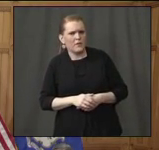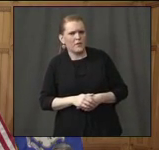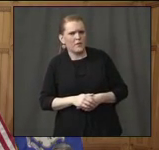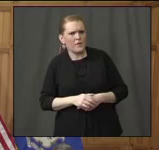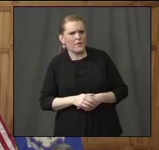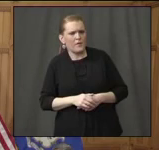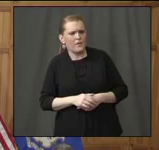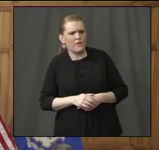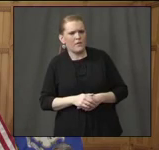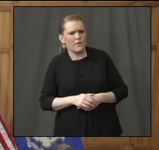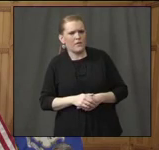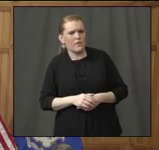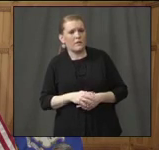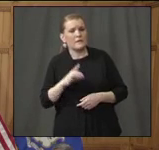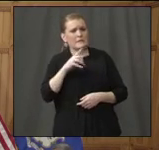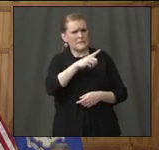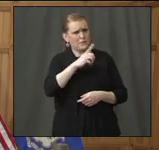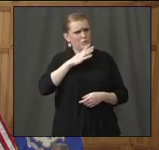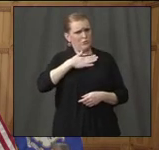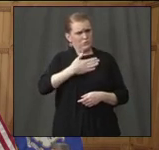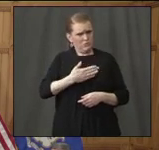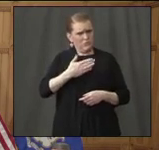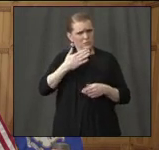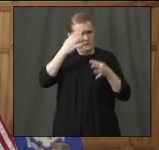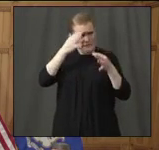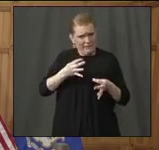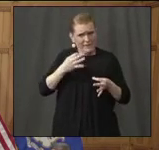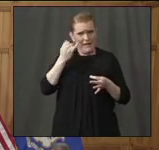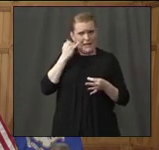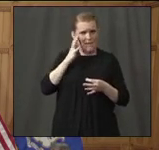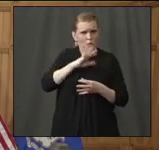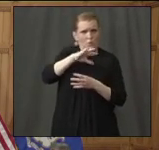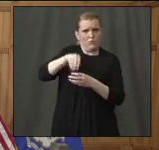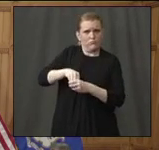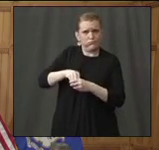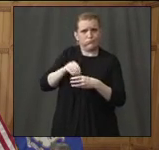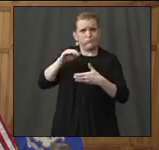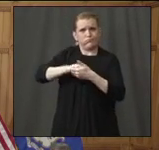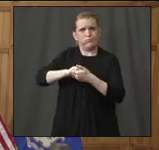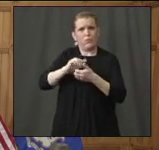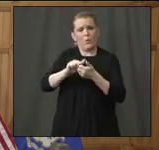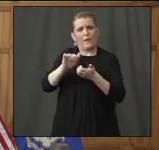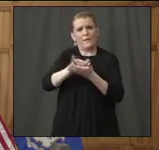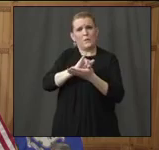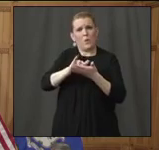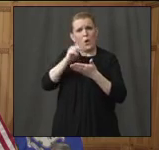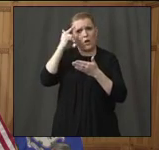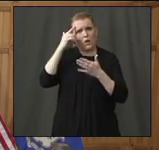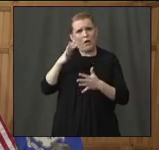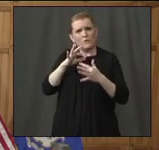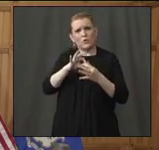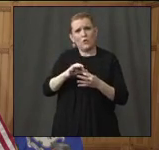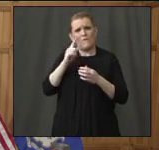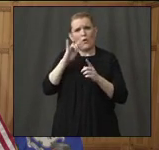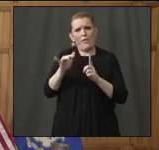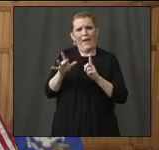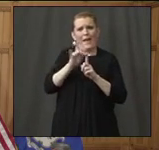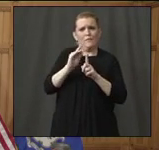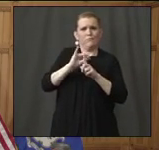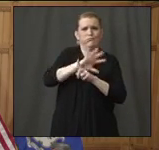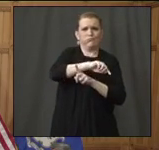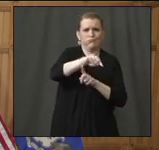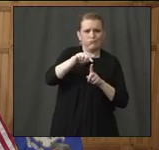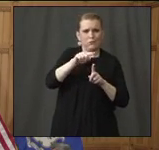participate in Governor Cuomo's plan on contact tracing, or did you say that you weren't going to participate